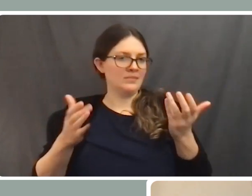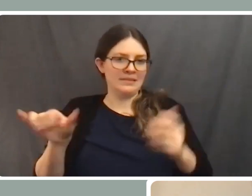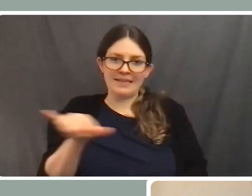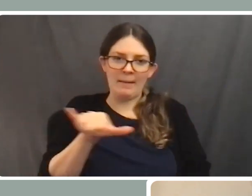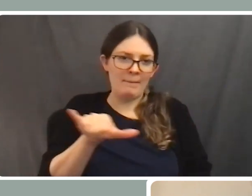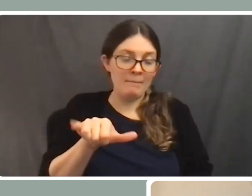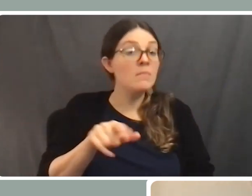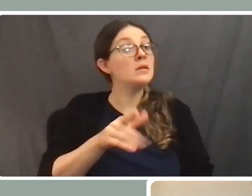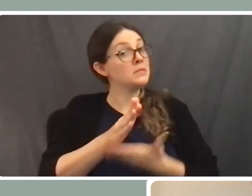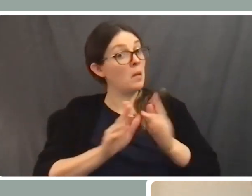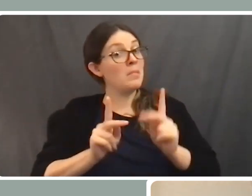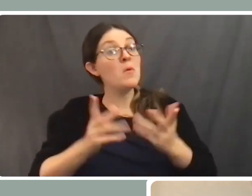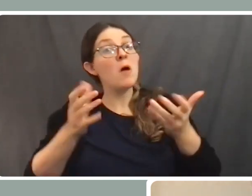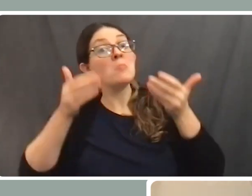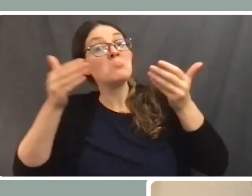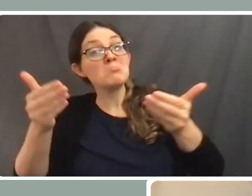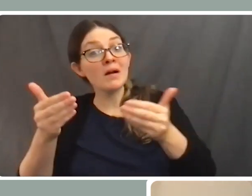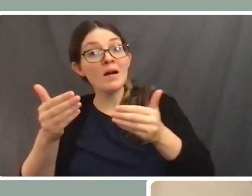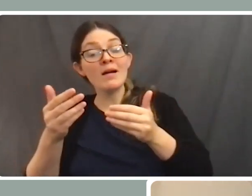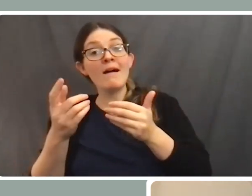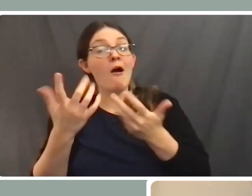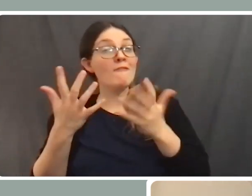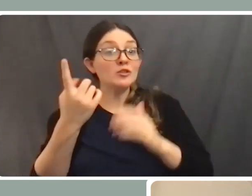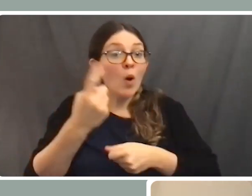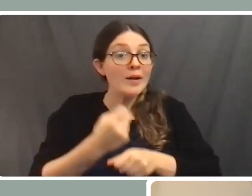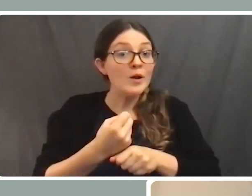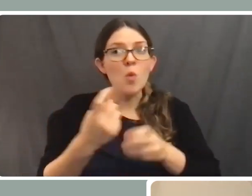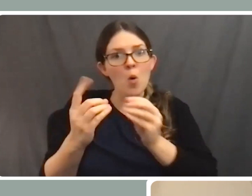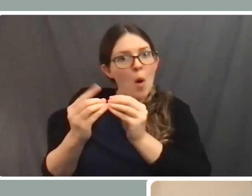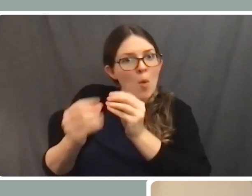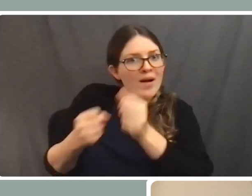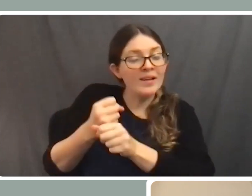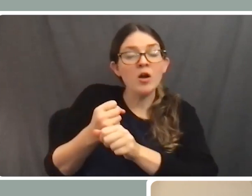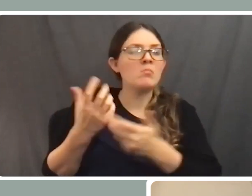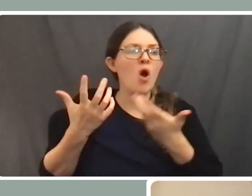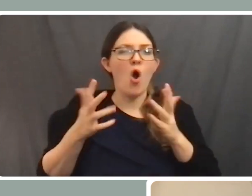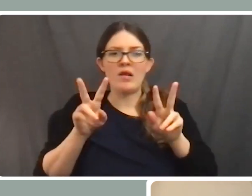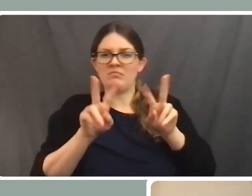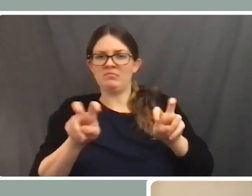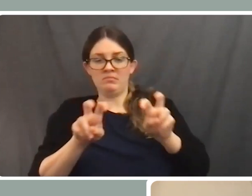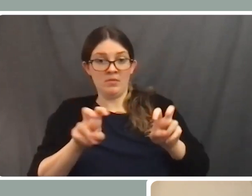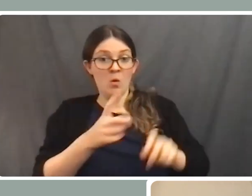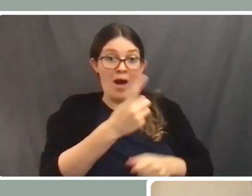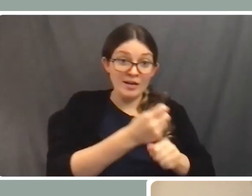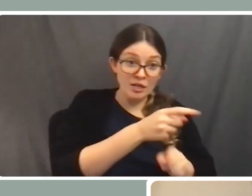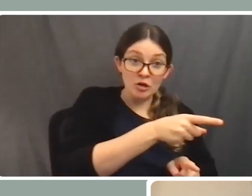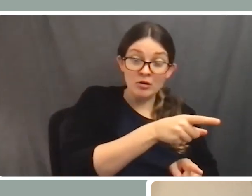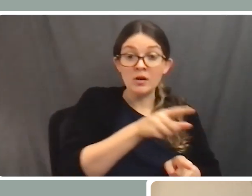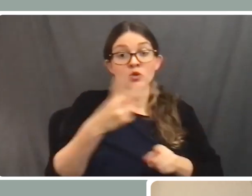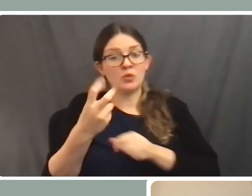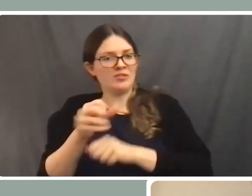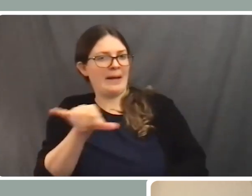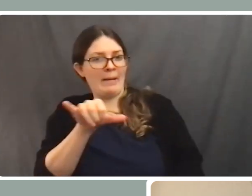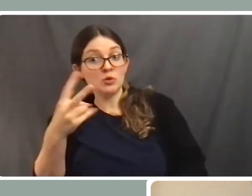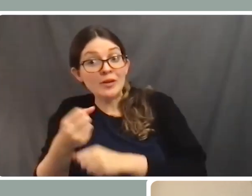get to the 1 year mark. But no, that, it has been looked at. 1 year versus 2 years has been looked at. And 2